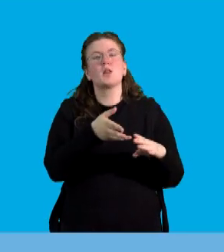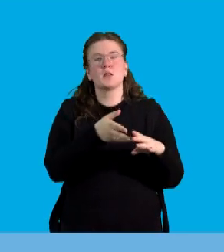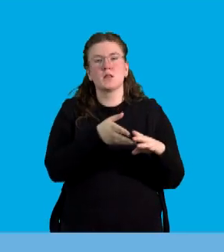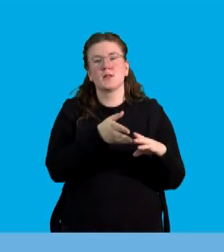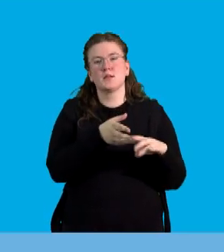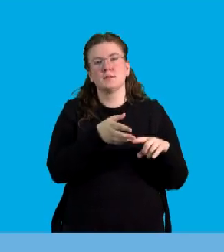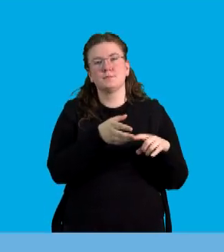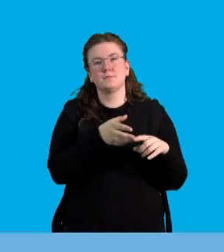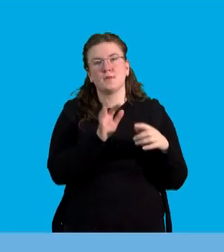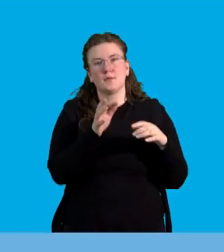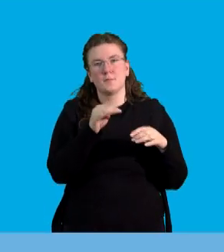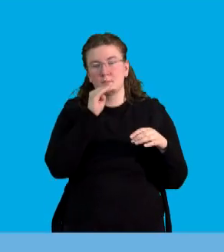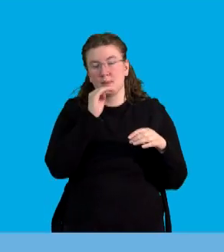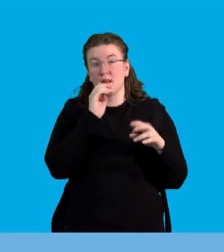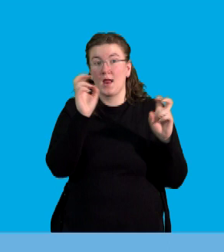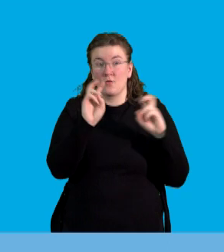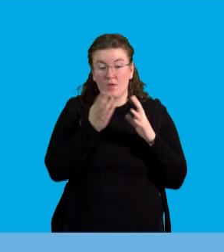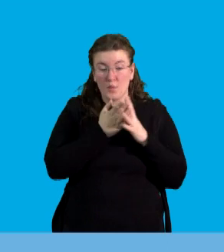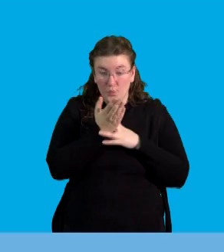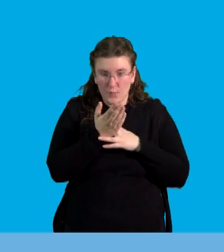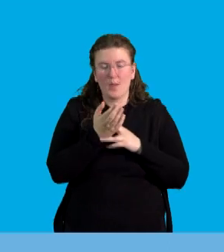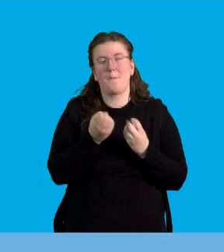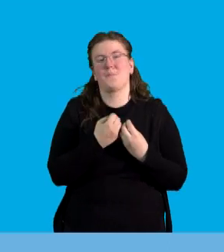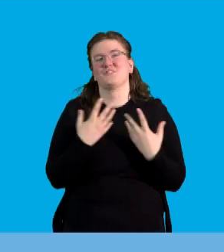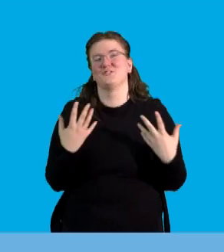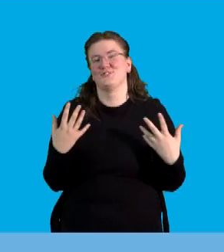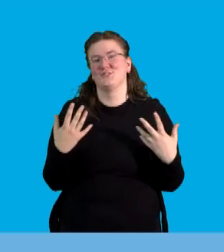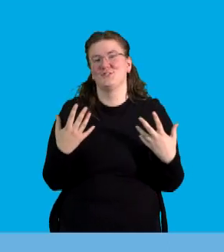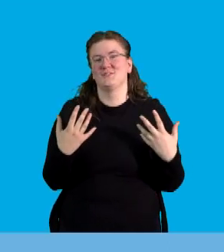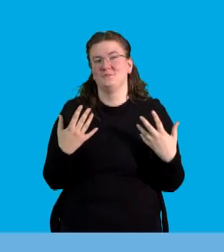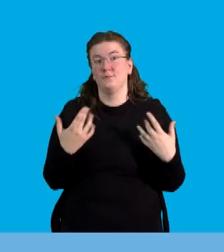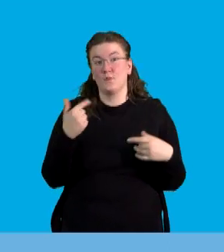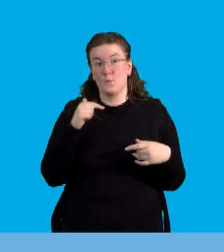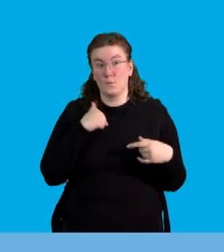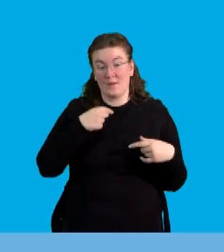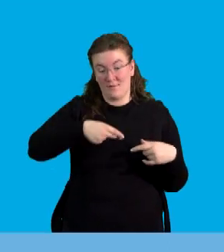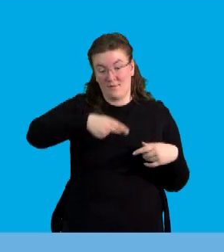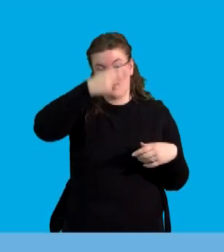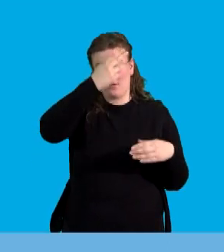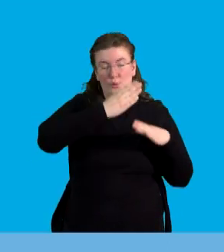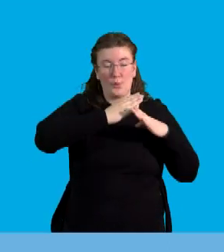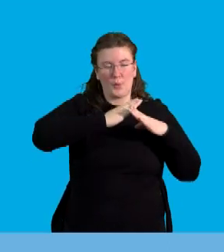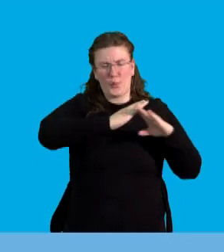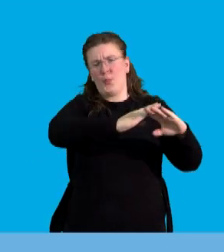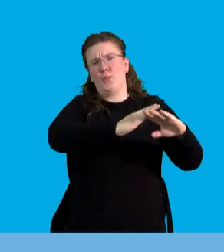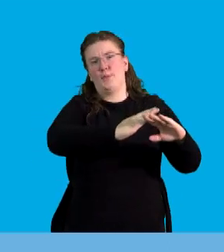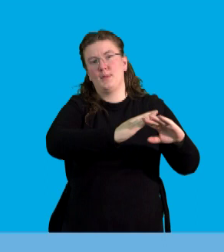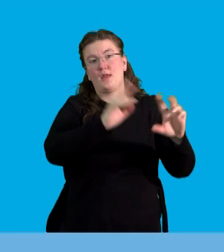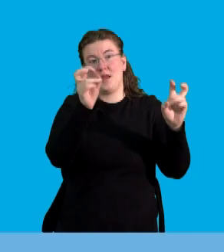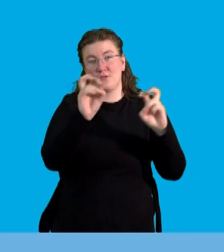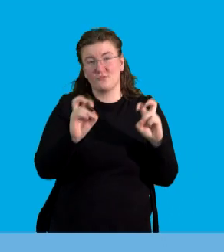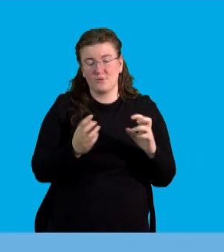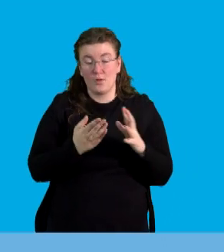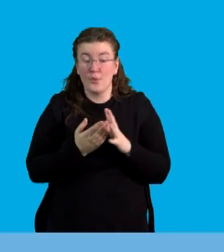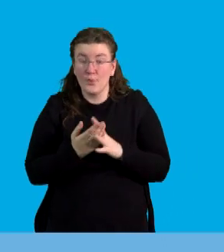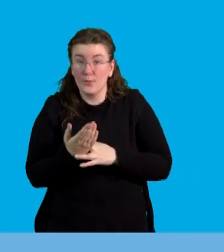much current is going to be able to pass through that. So because when we are using a higher resistance, that means the current